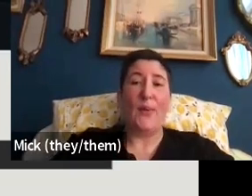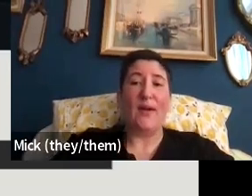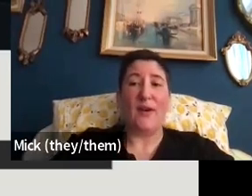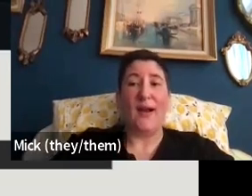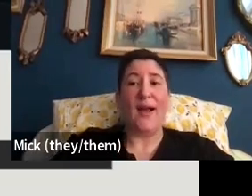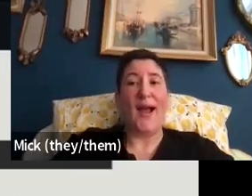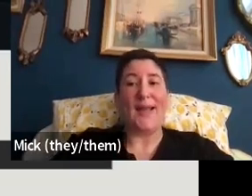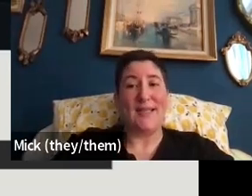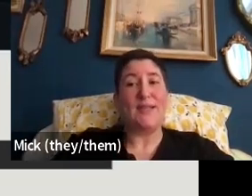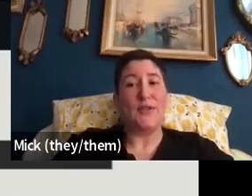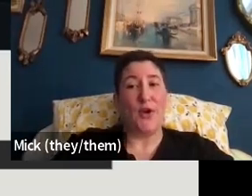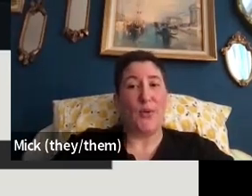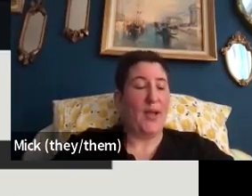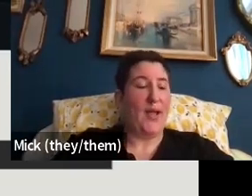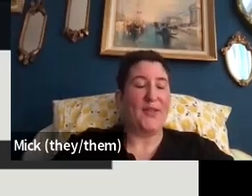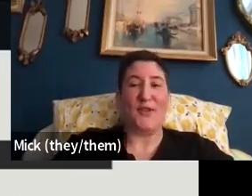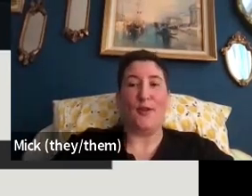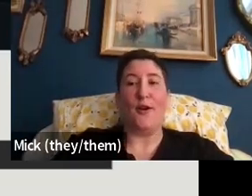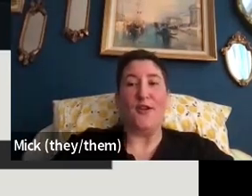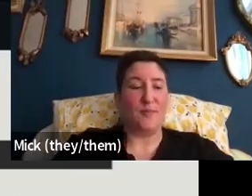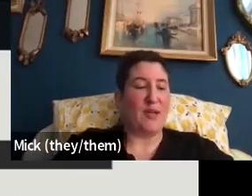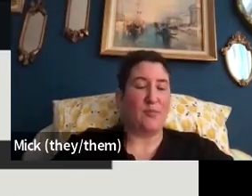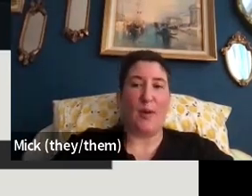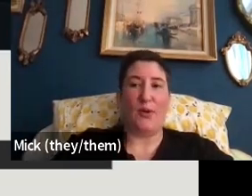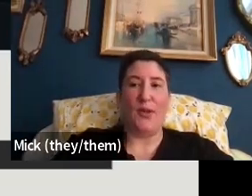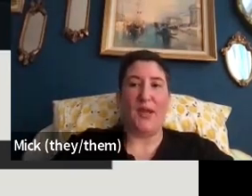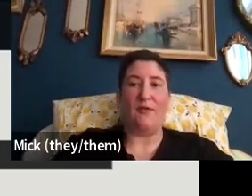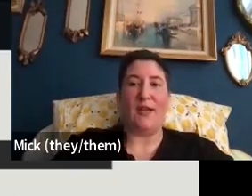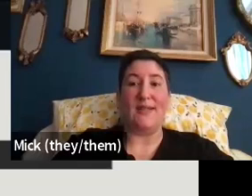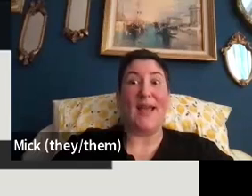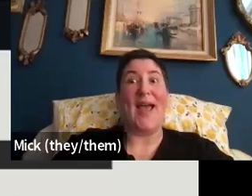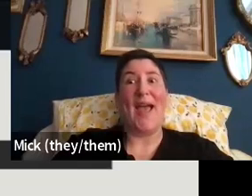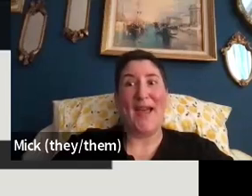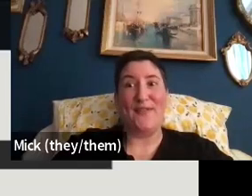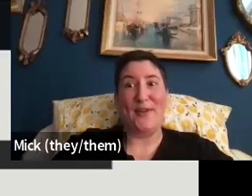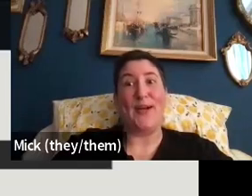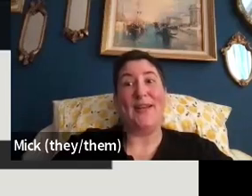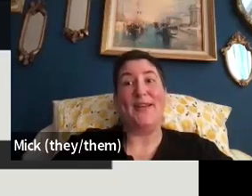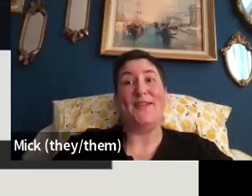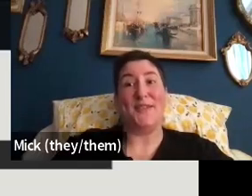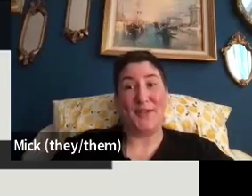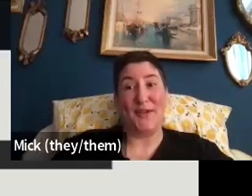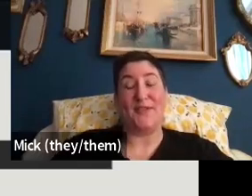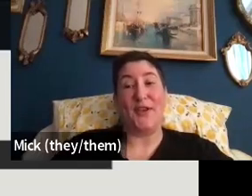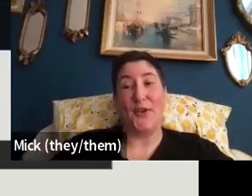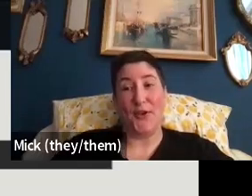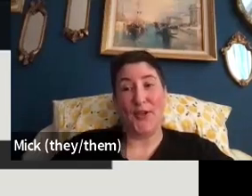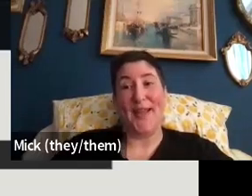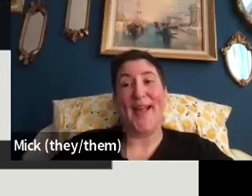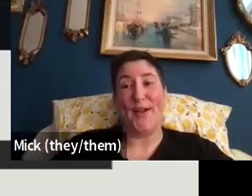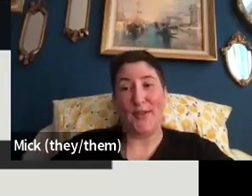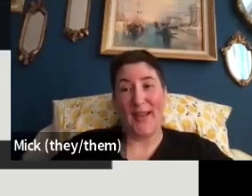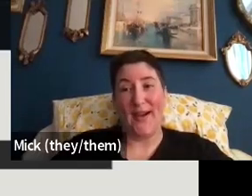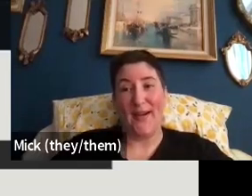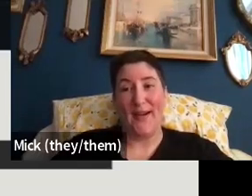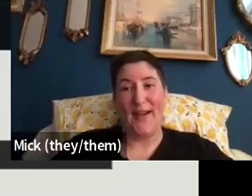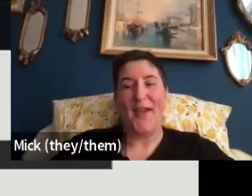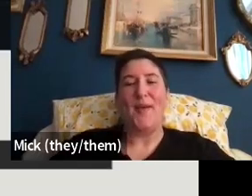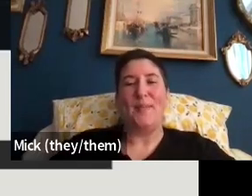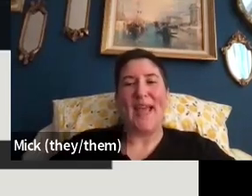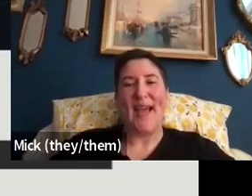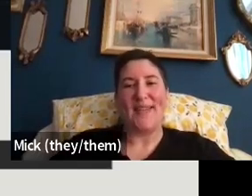out that for disabled folks, being healthy may never be attainable, and striving for perfect health is rooted in ableism.